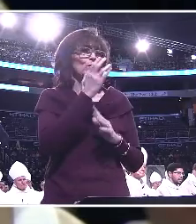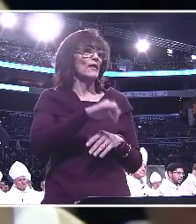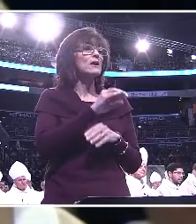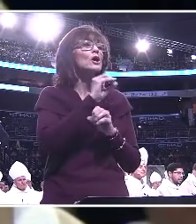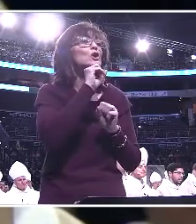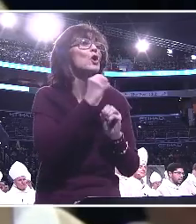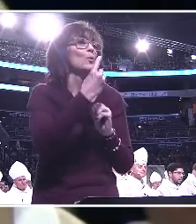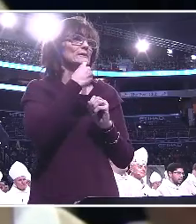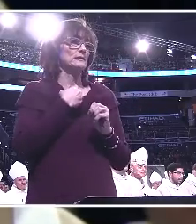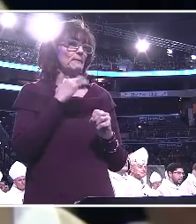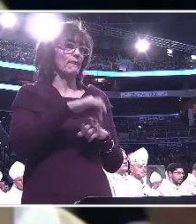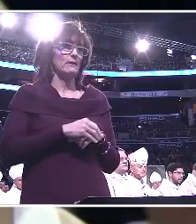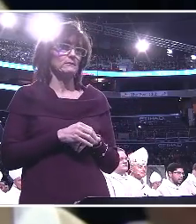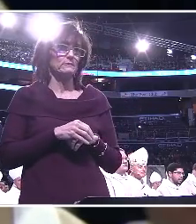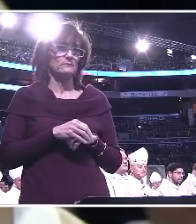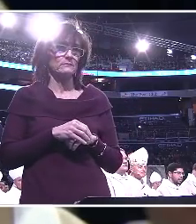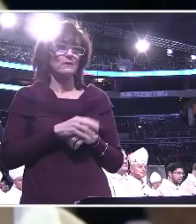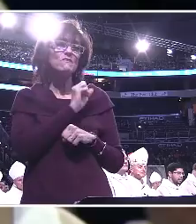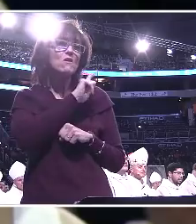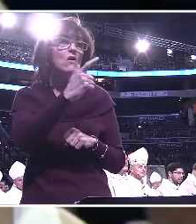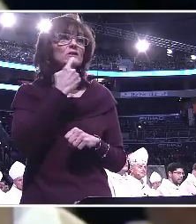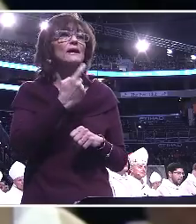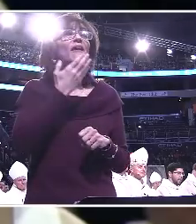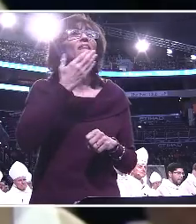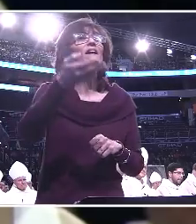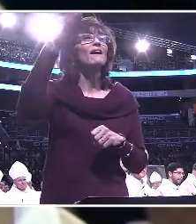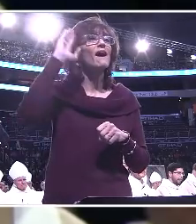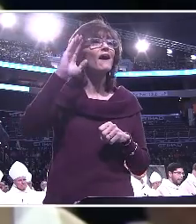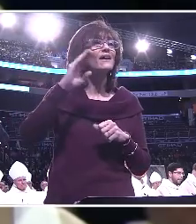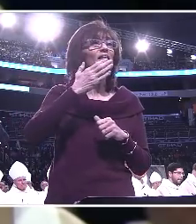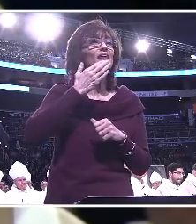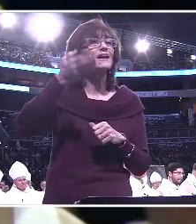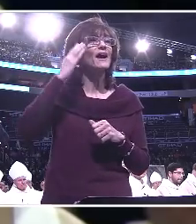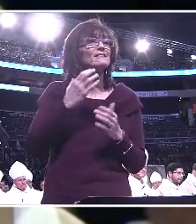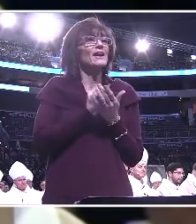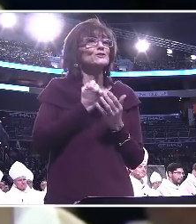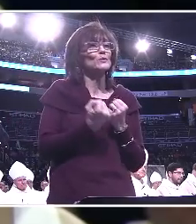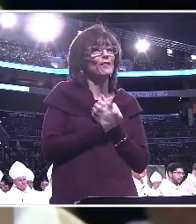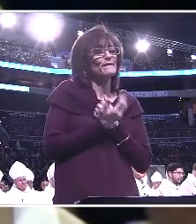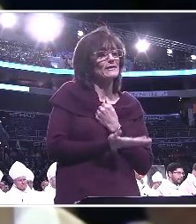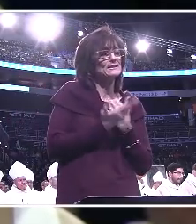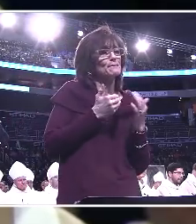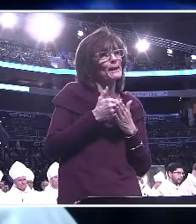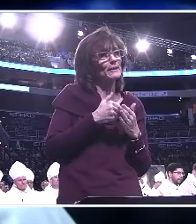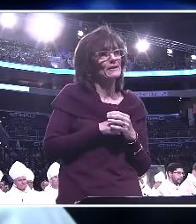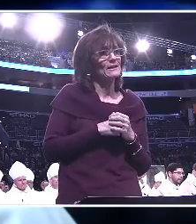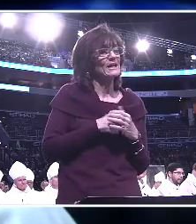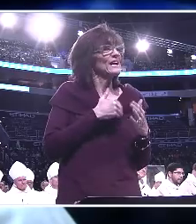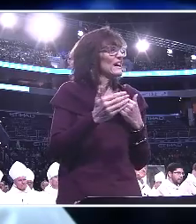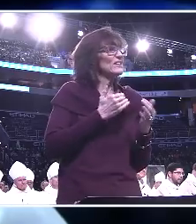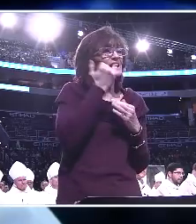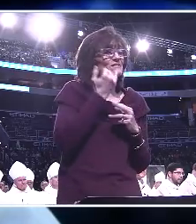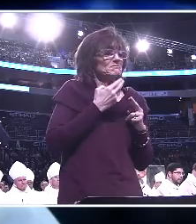that. No, they all say, "Thank God. Thank God that we got to love this child, even if